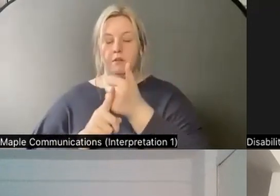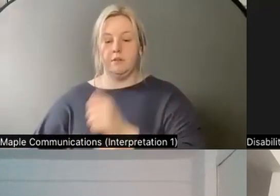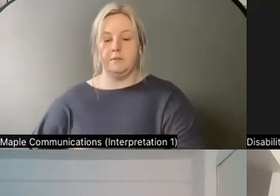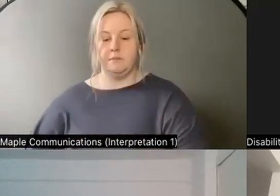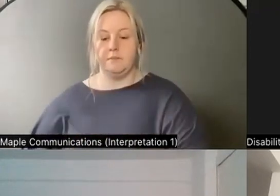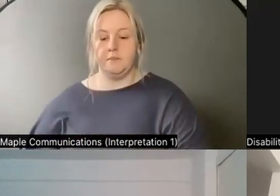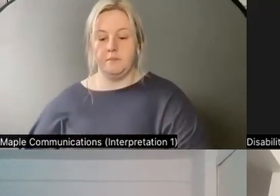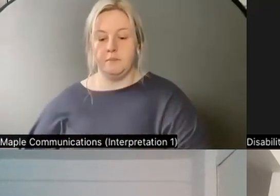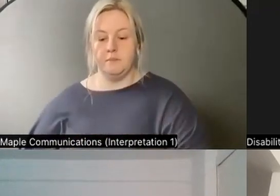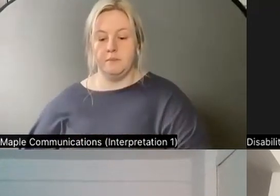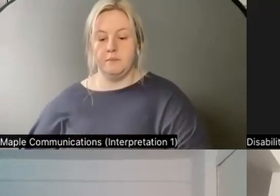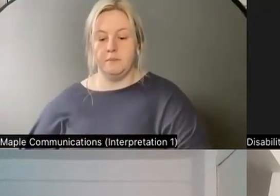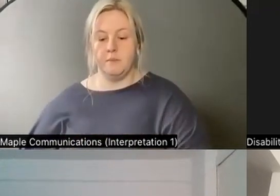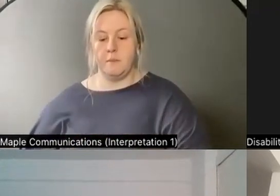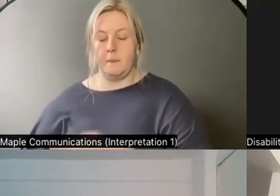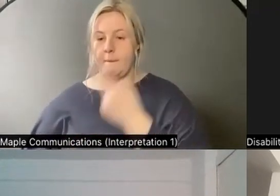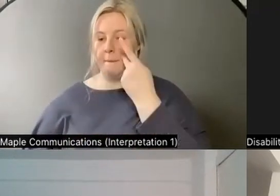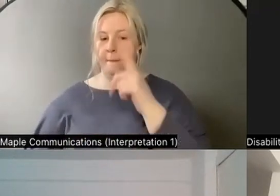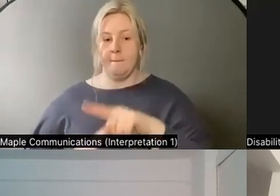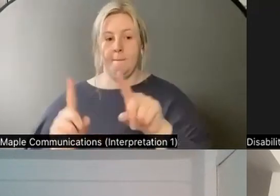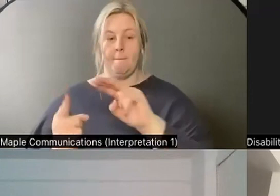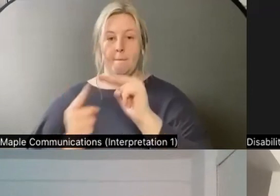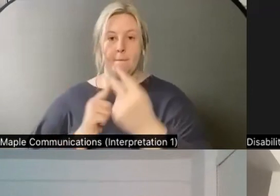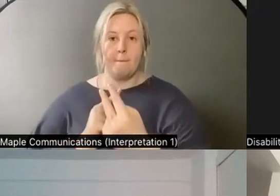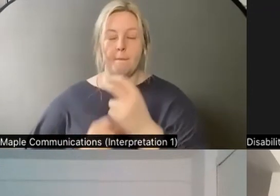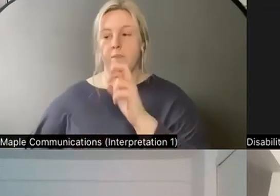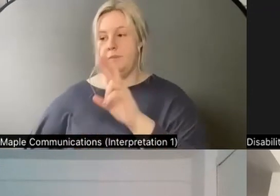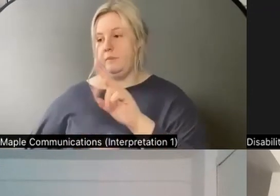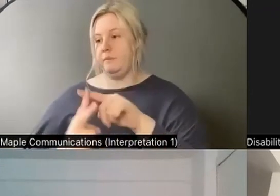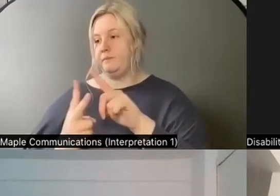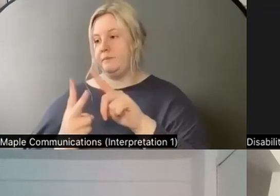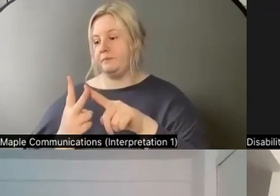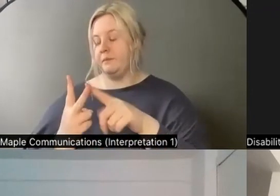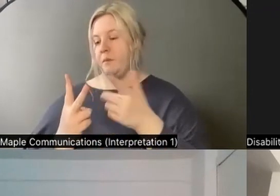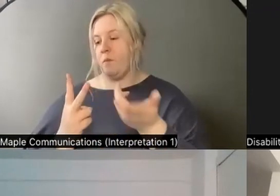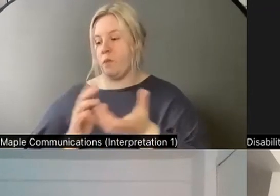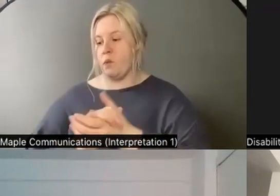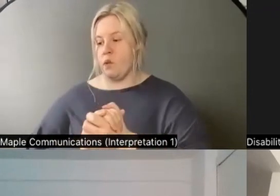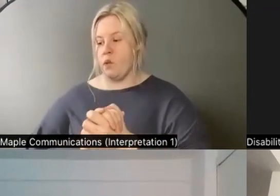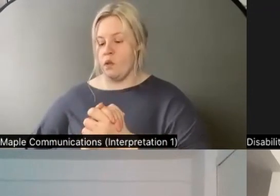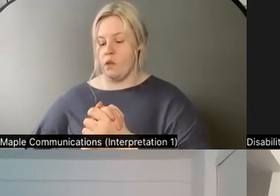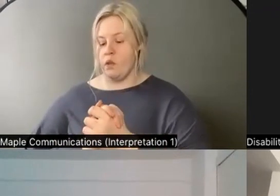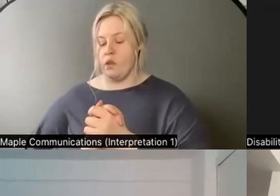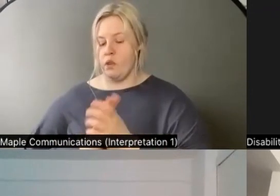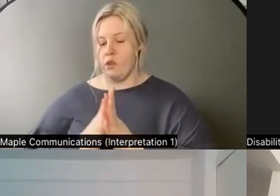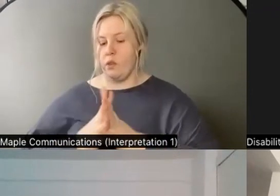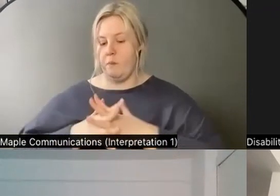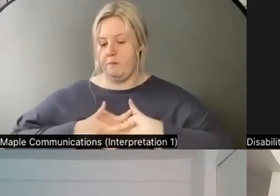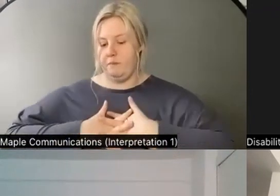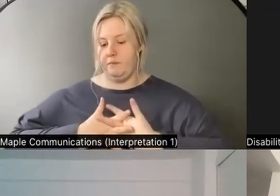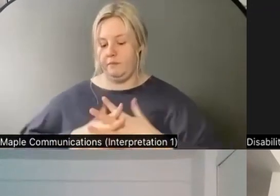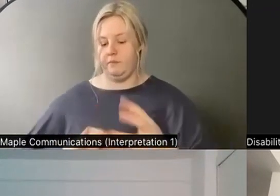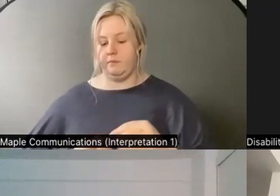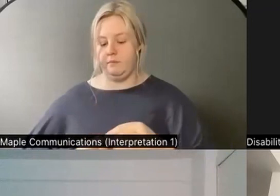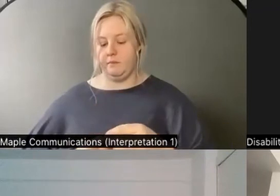see it from a different perspective, or are coming to it from a different